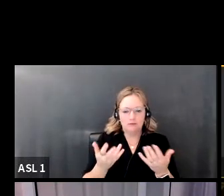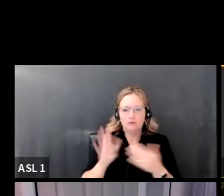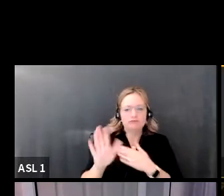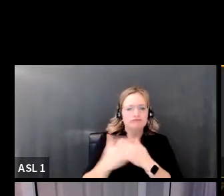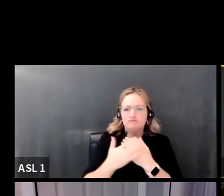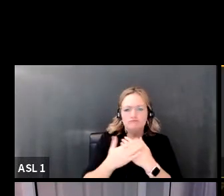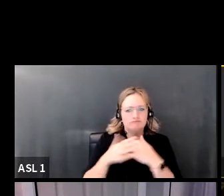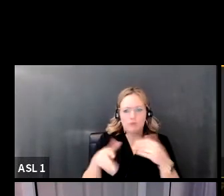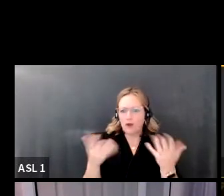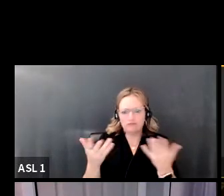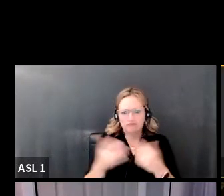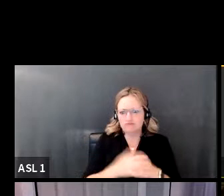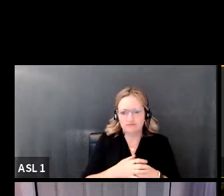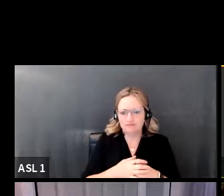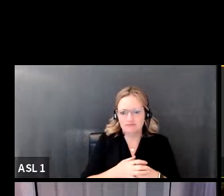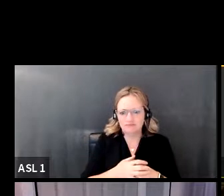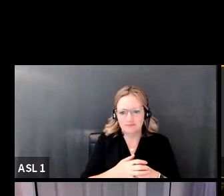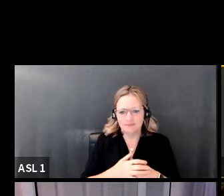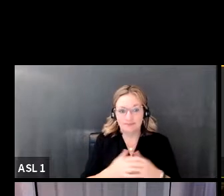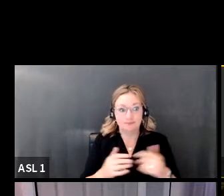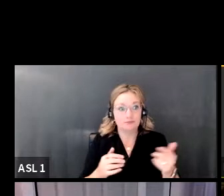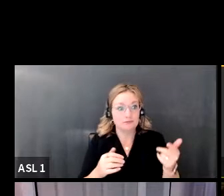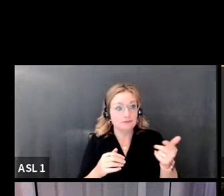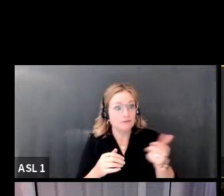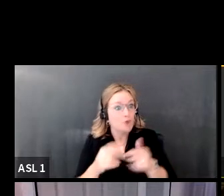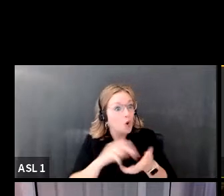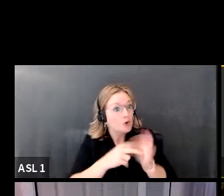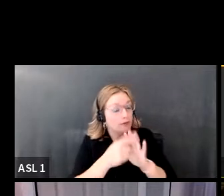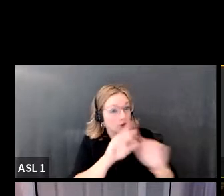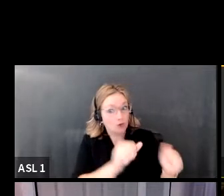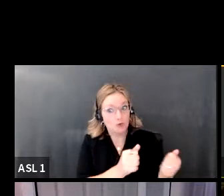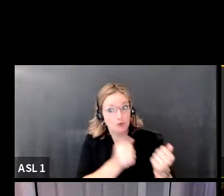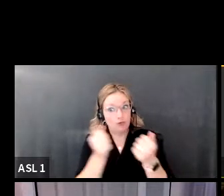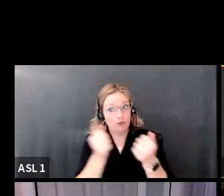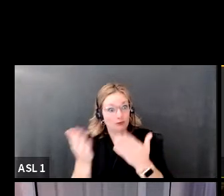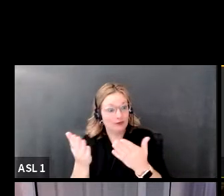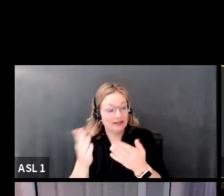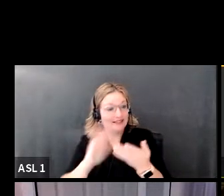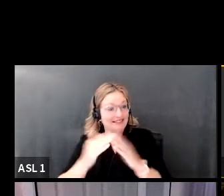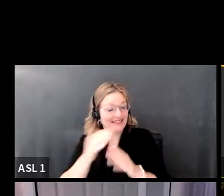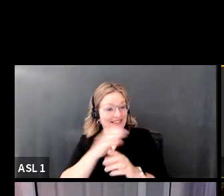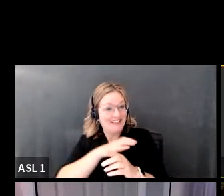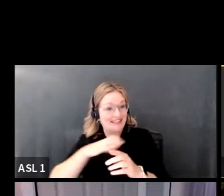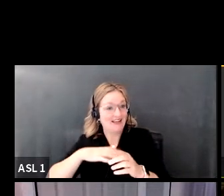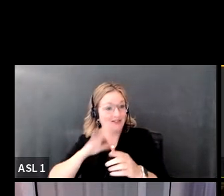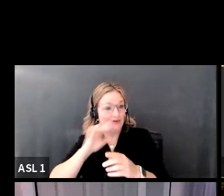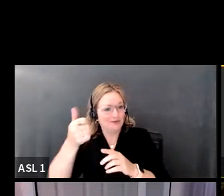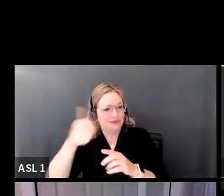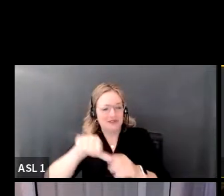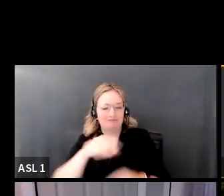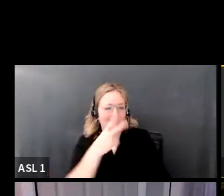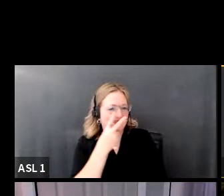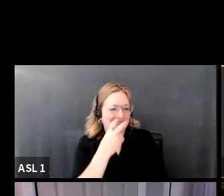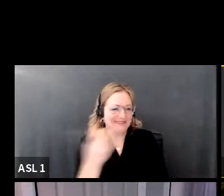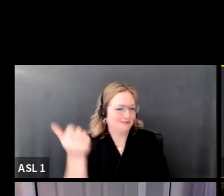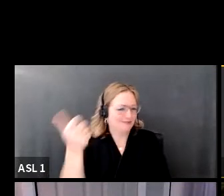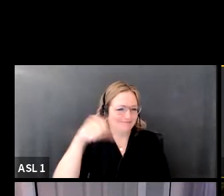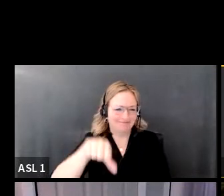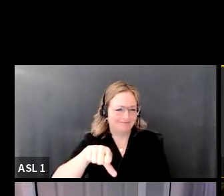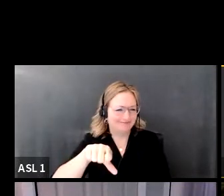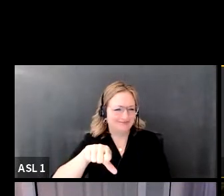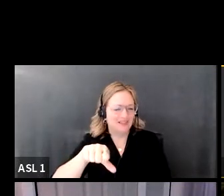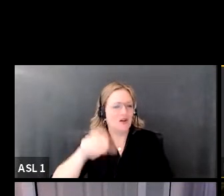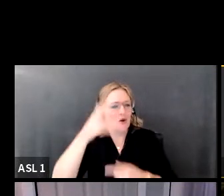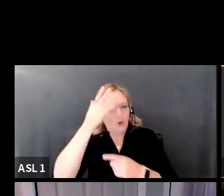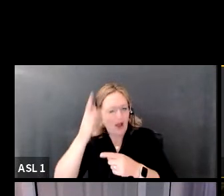so if city council rejected those recommendations i don't think they would if the police board is sending a budget reduction uh in the